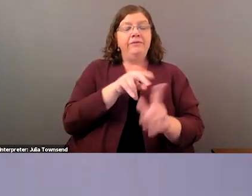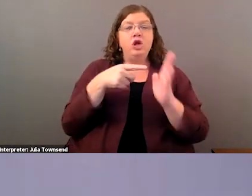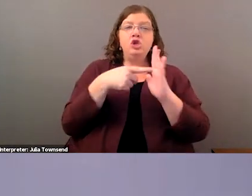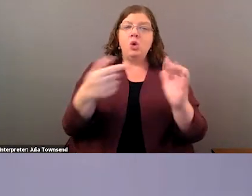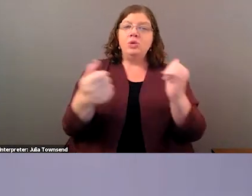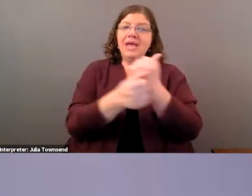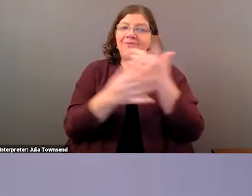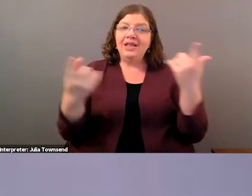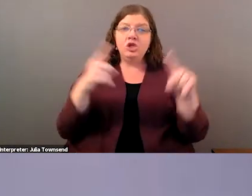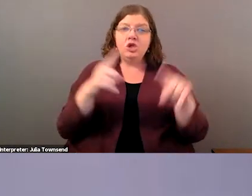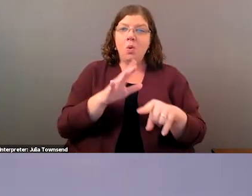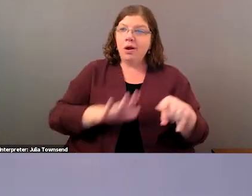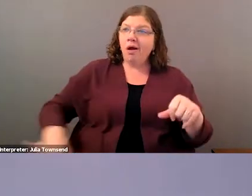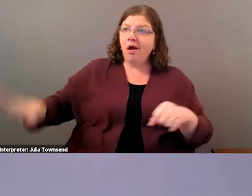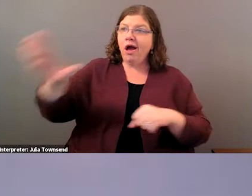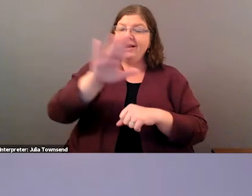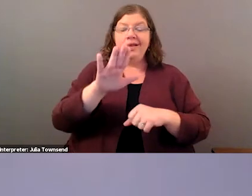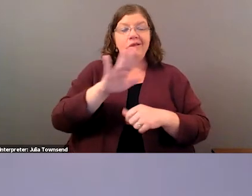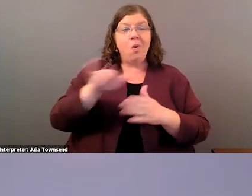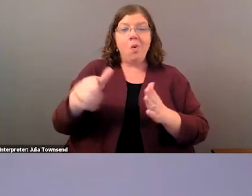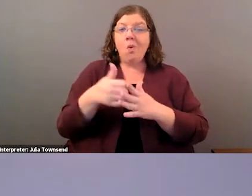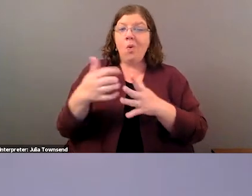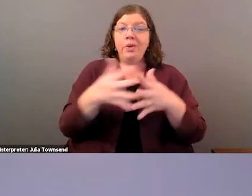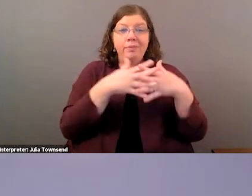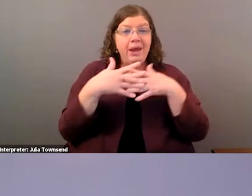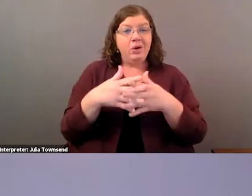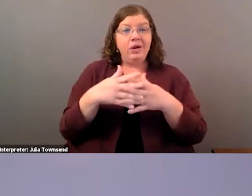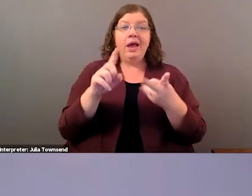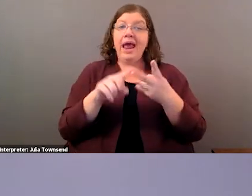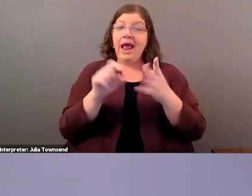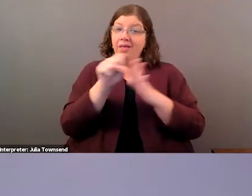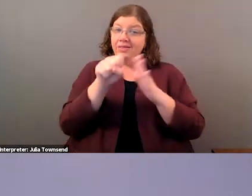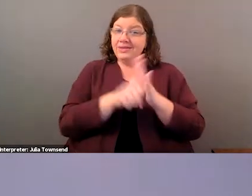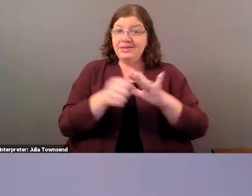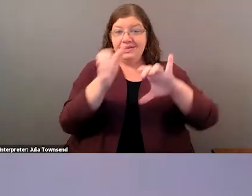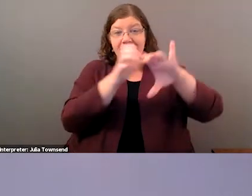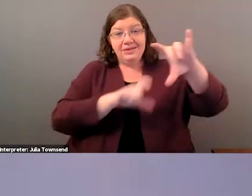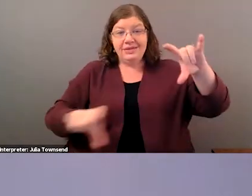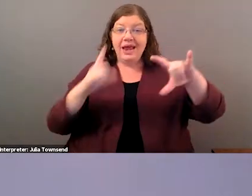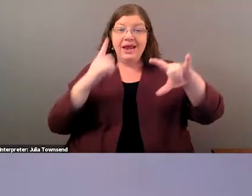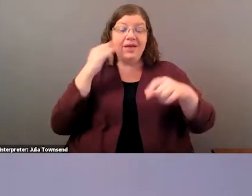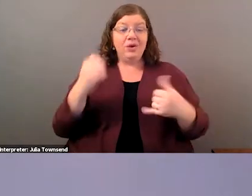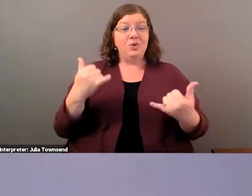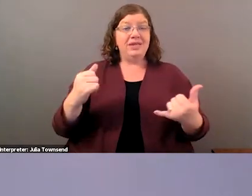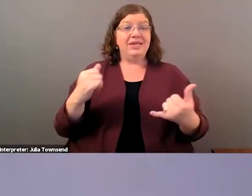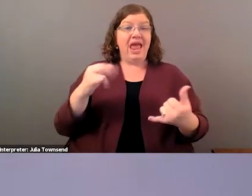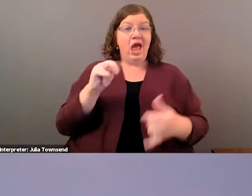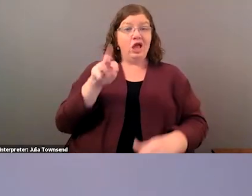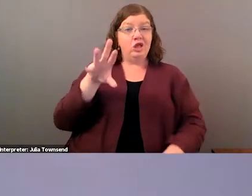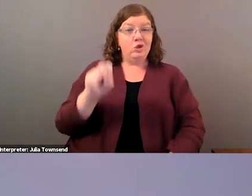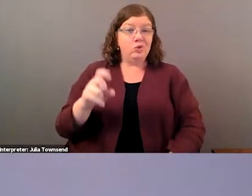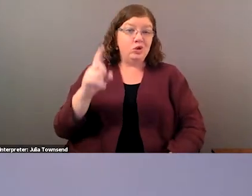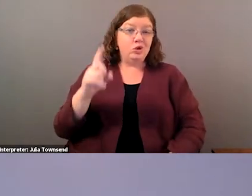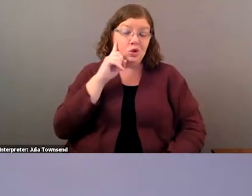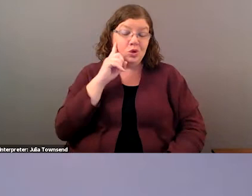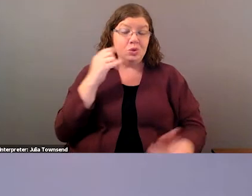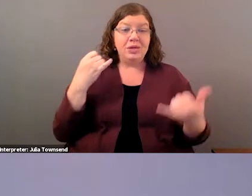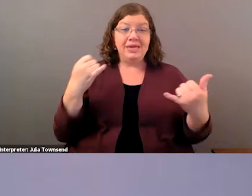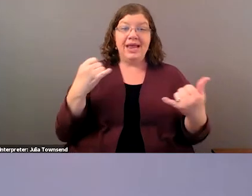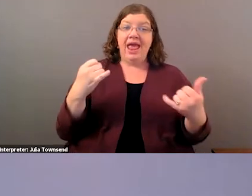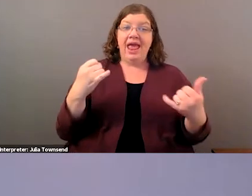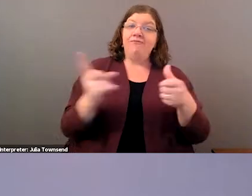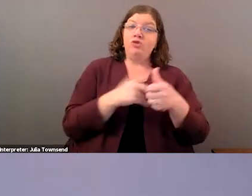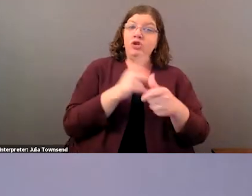on in the country and everything that's going on in this state. And you probably heard today on the news that California, for the first time since it became a